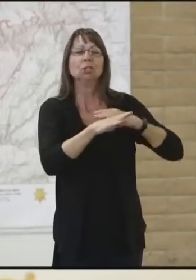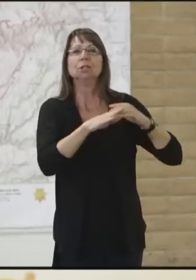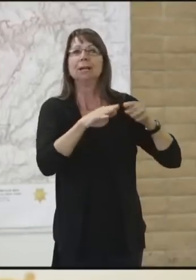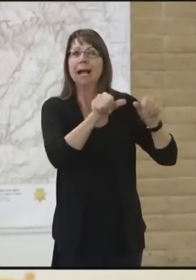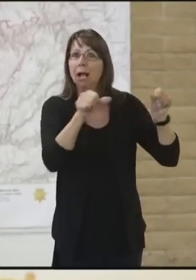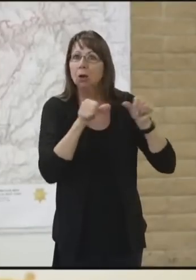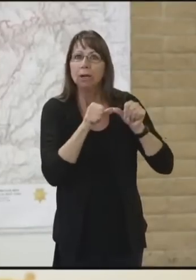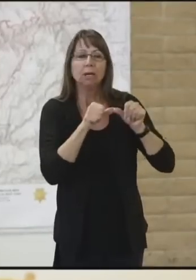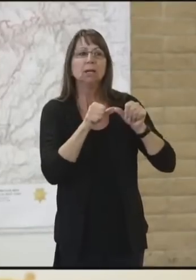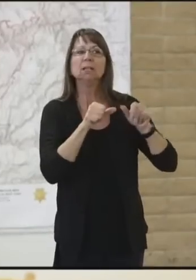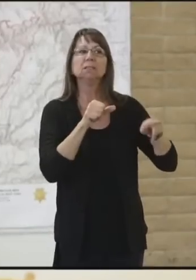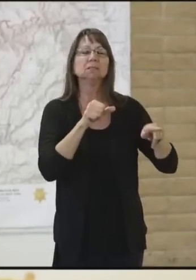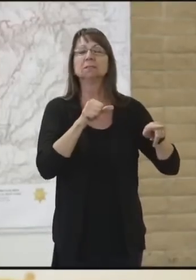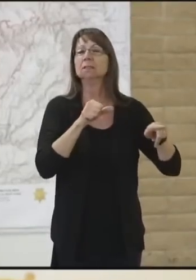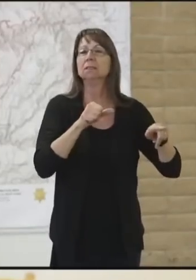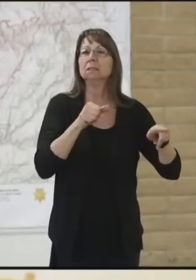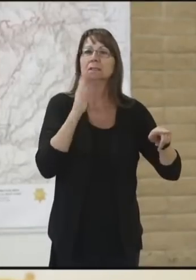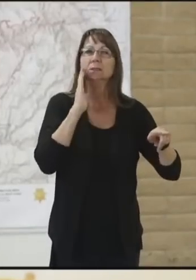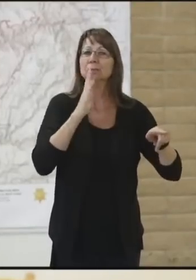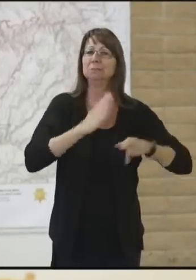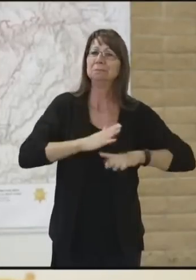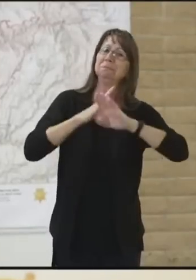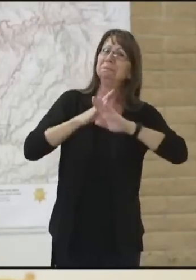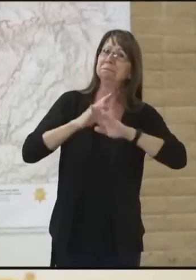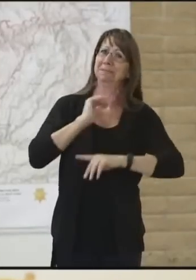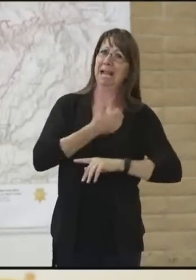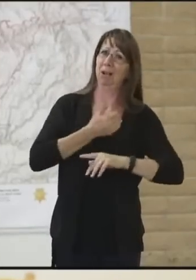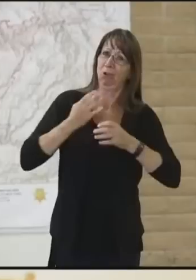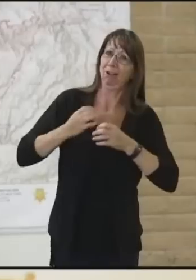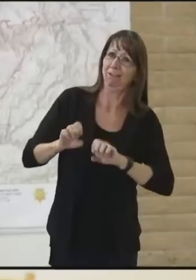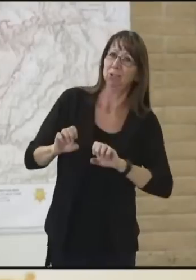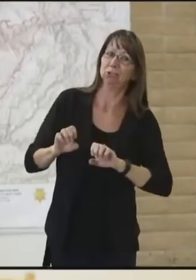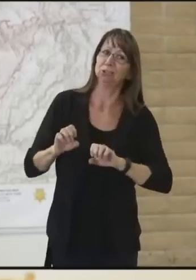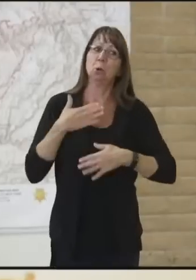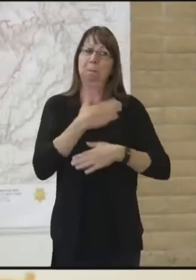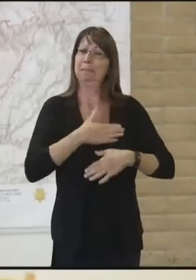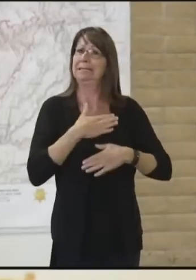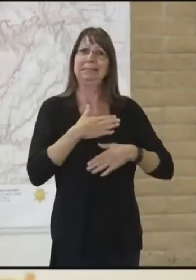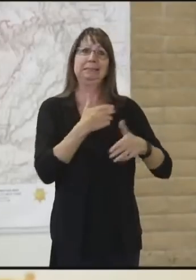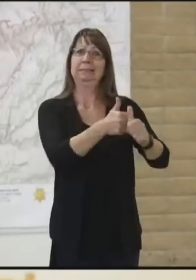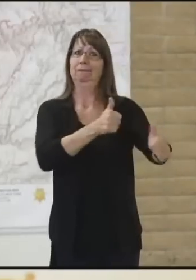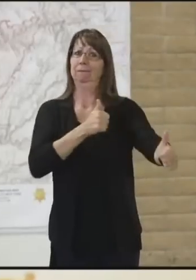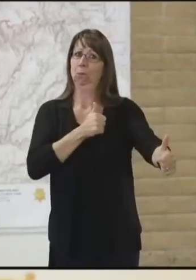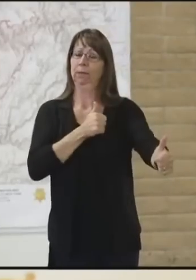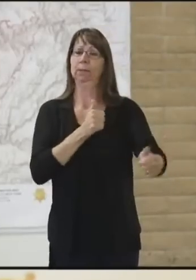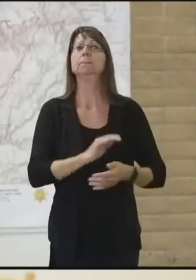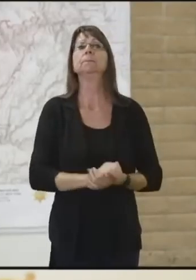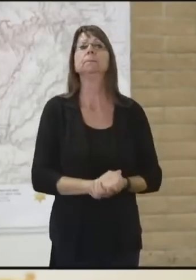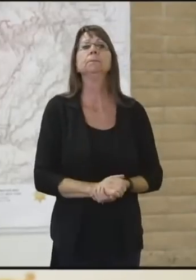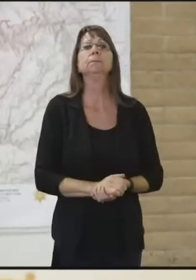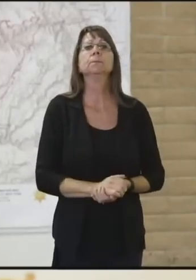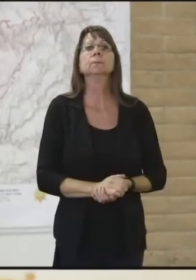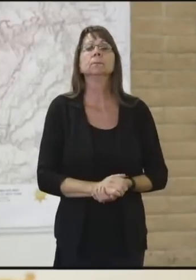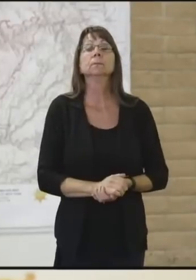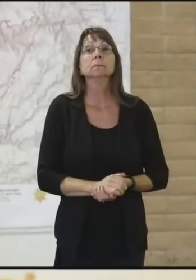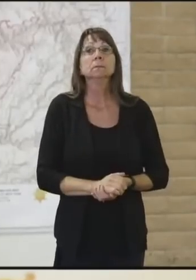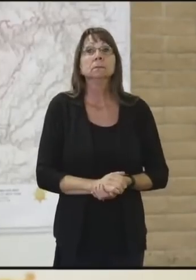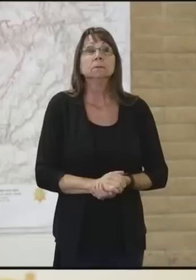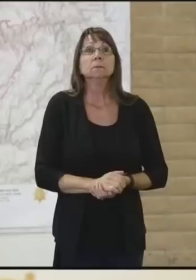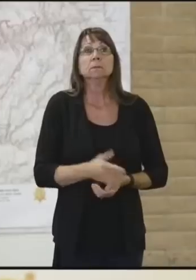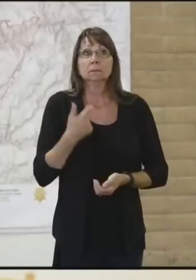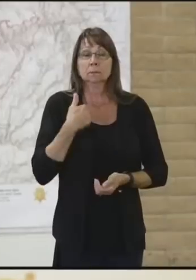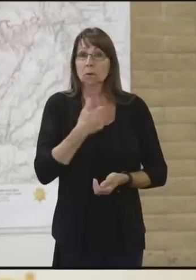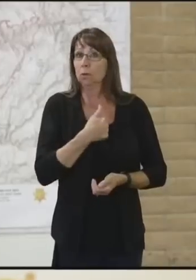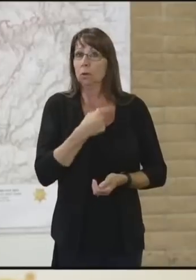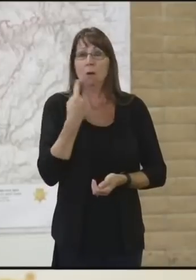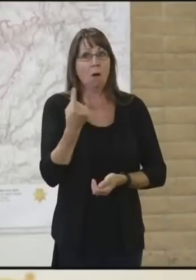the operations, and it can be really detrimental to their efforts. So we're trying to get everyone information, the most